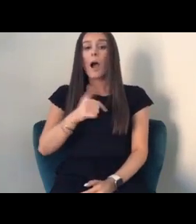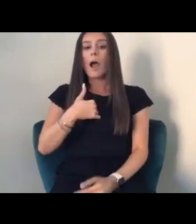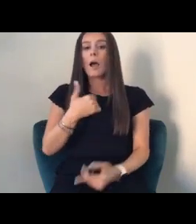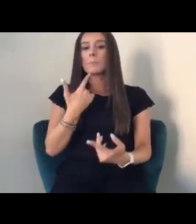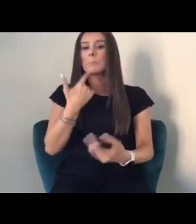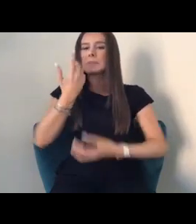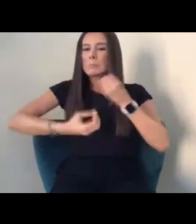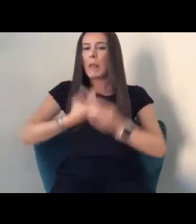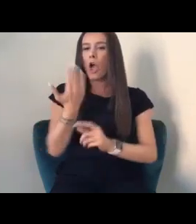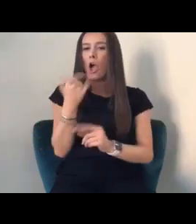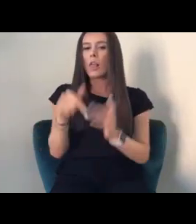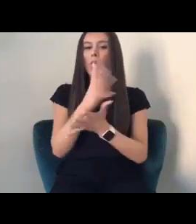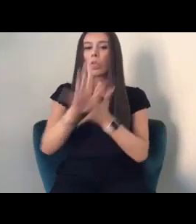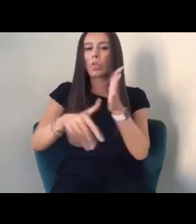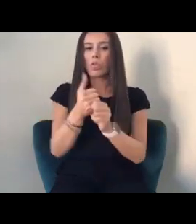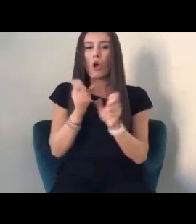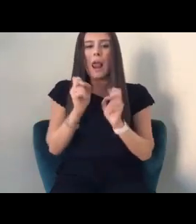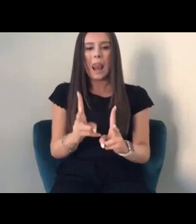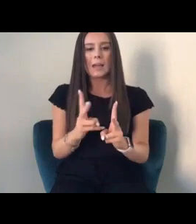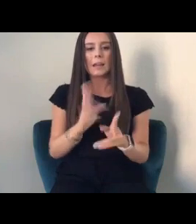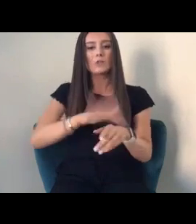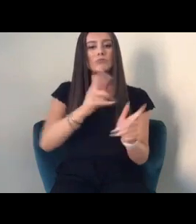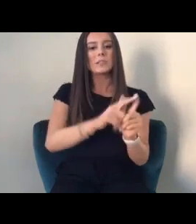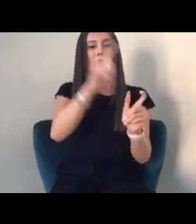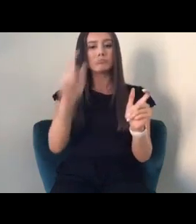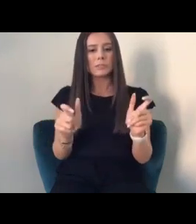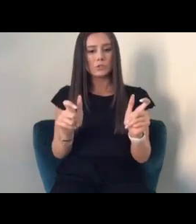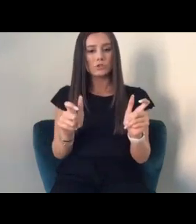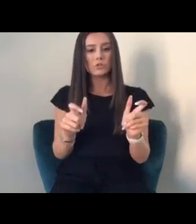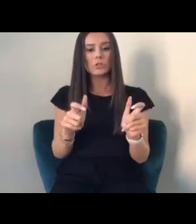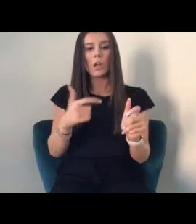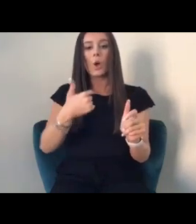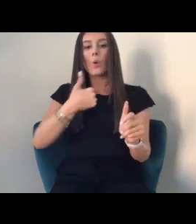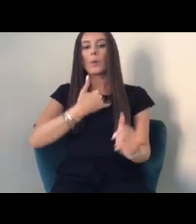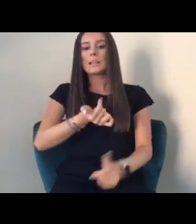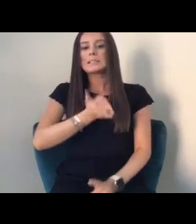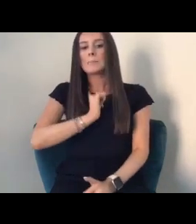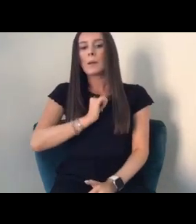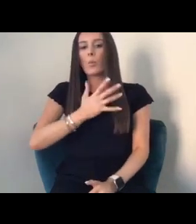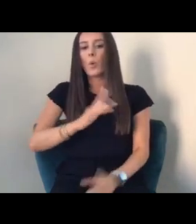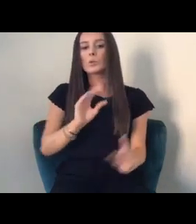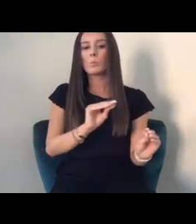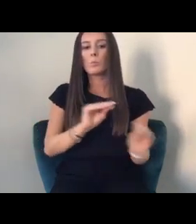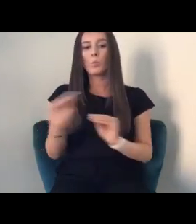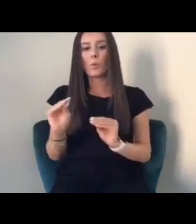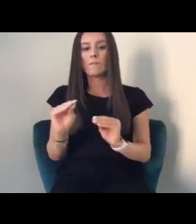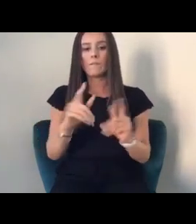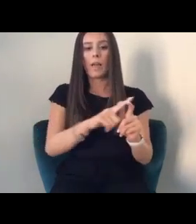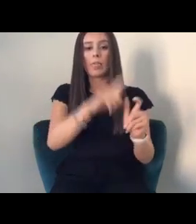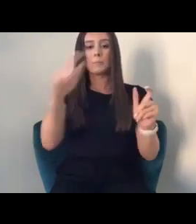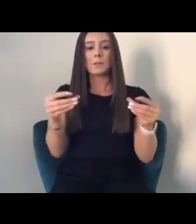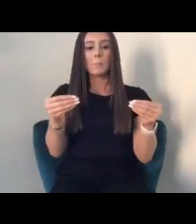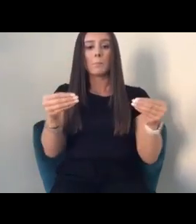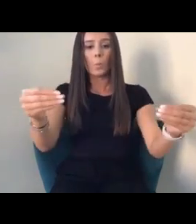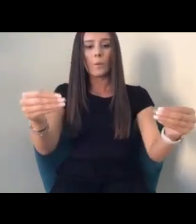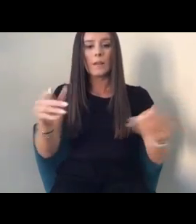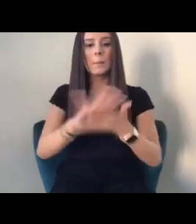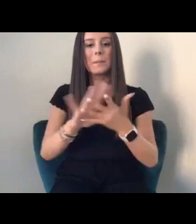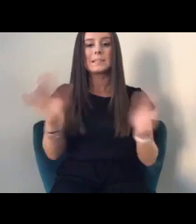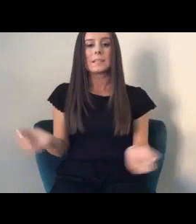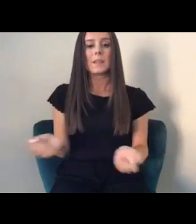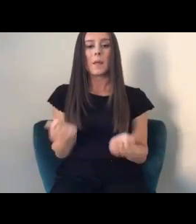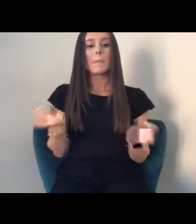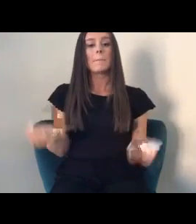Green Bridge over Lower Thames Crossing, we're seeking to move the overhead power line diversion in this area